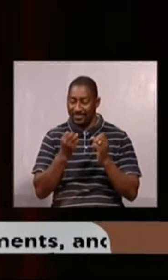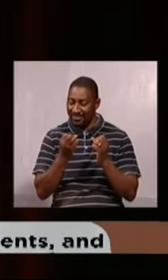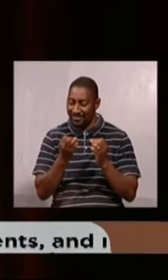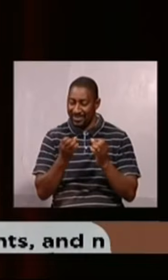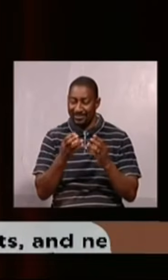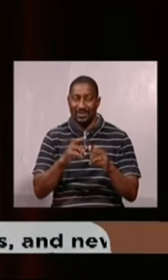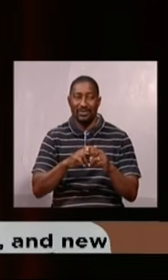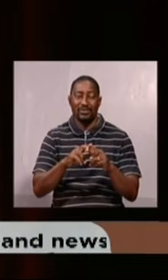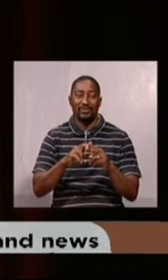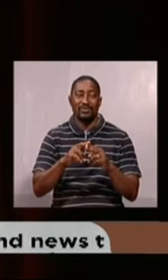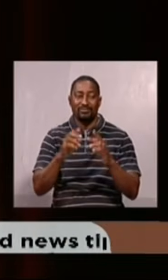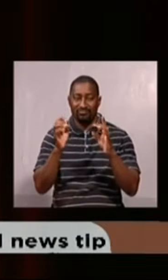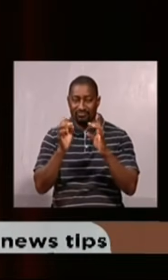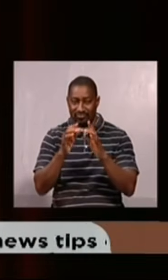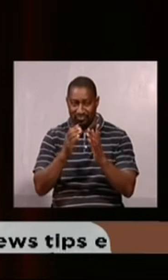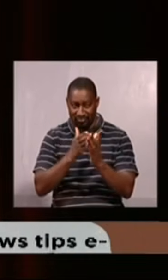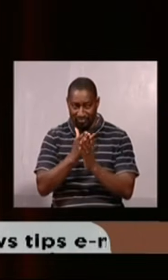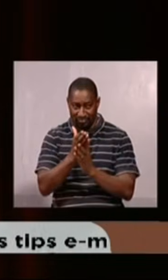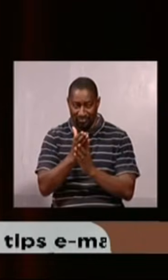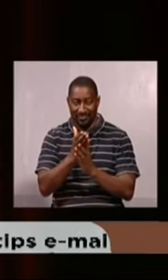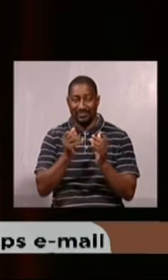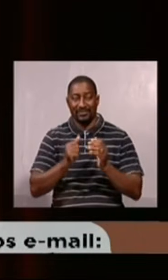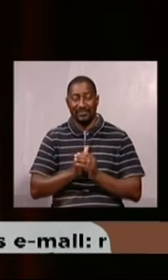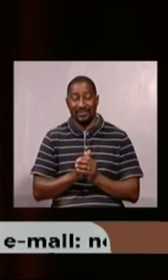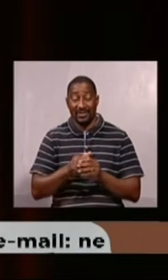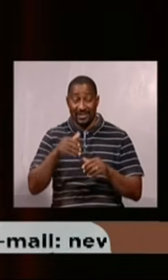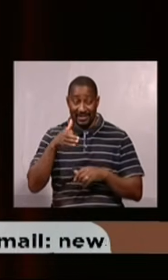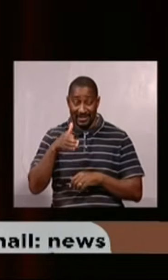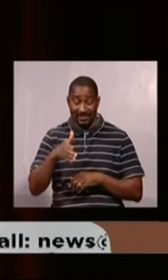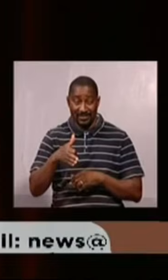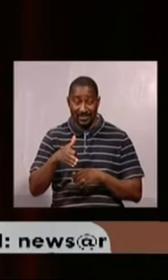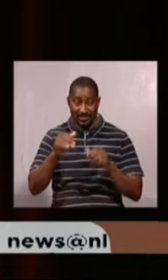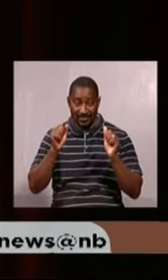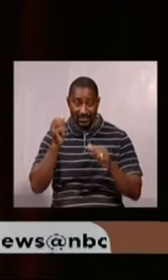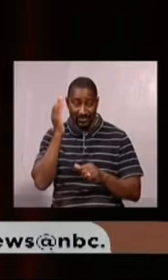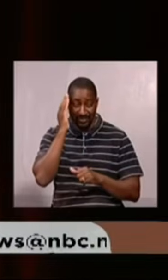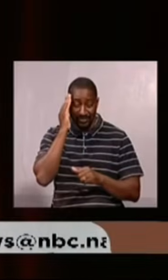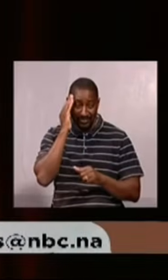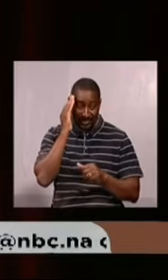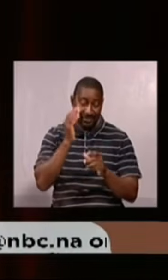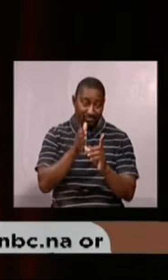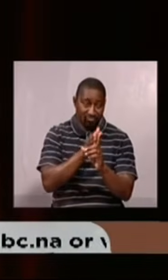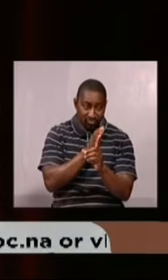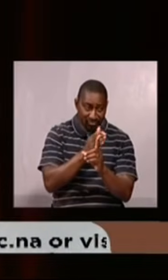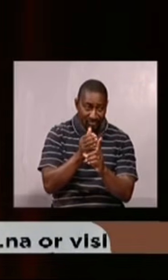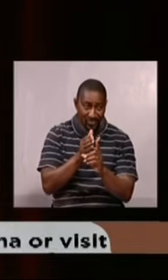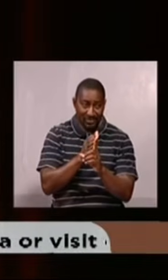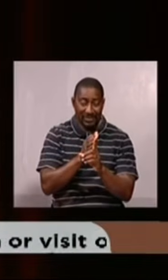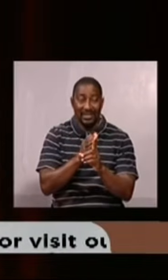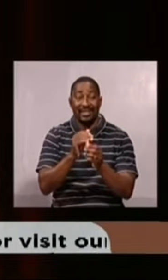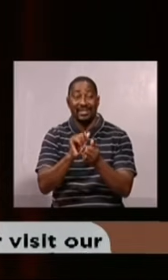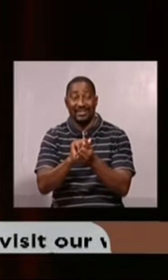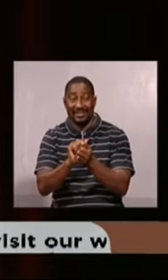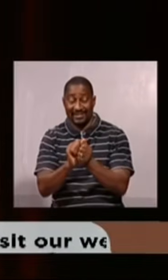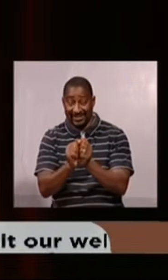on online platforms, and I think we're embracing it more as Namibians to make sure that we give influence and, you know, convert